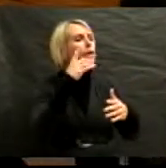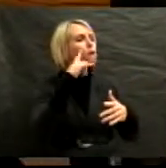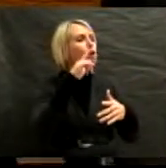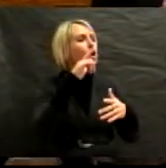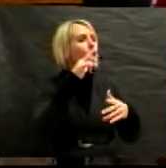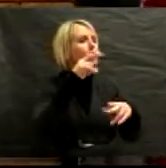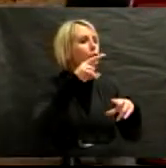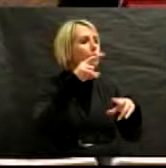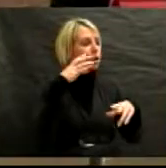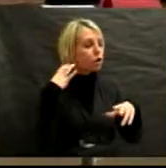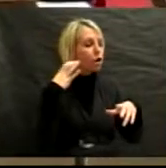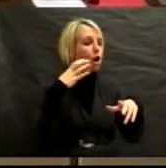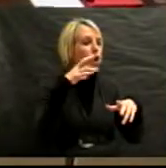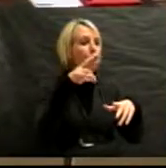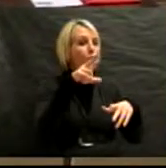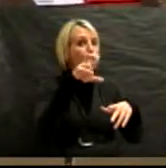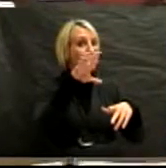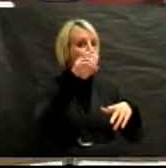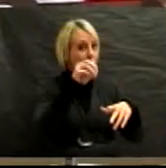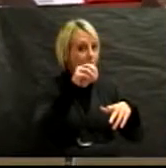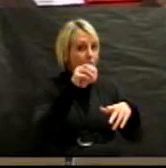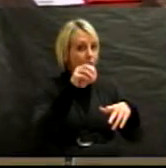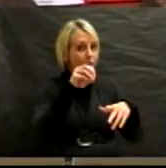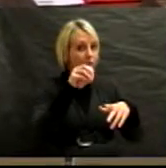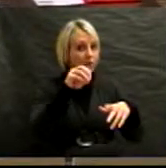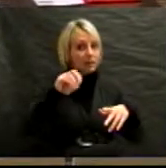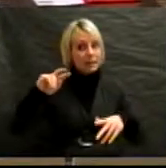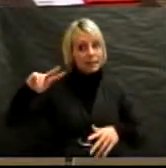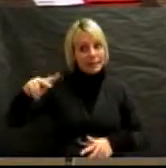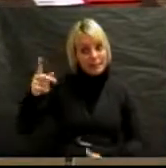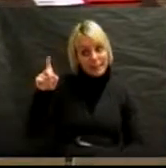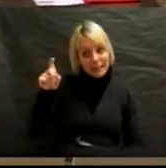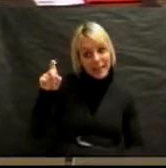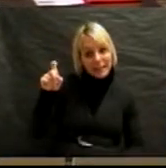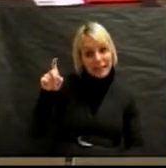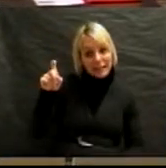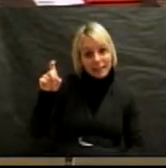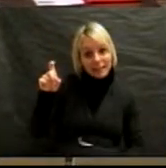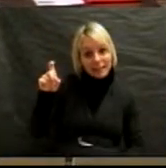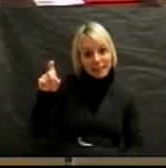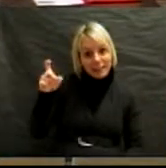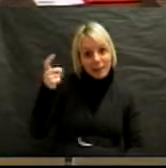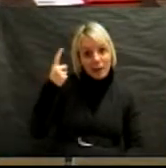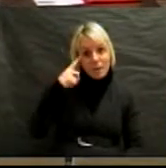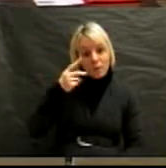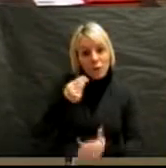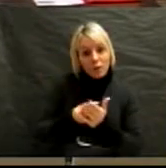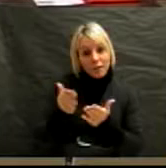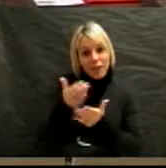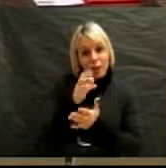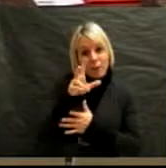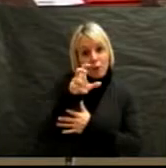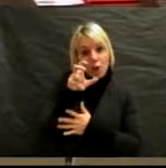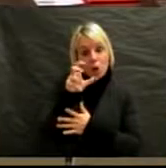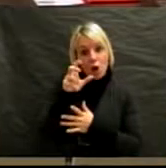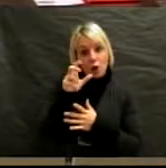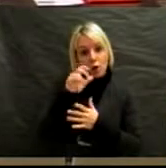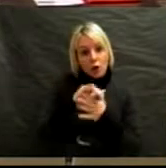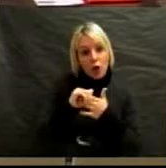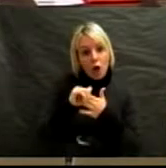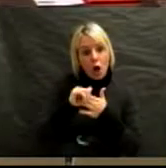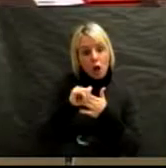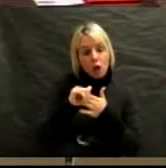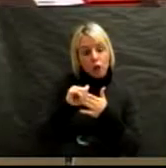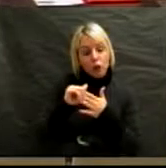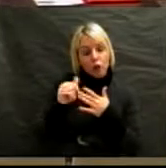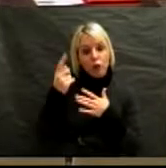for the motion for a salary of $300 for school board salaries and